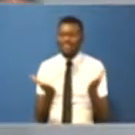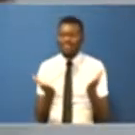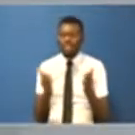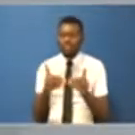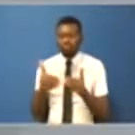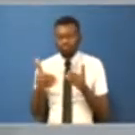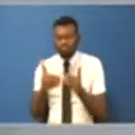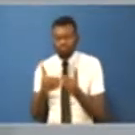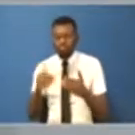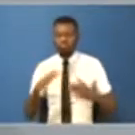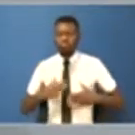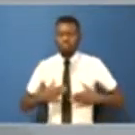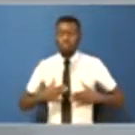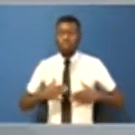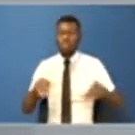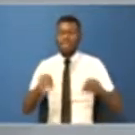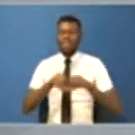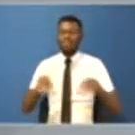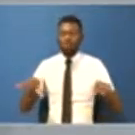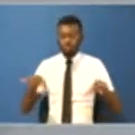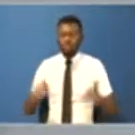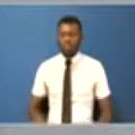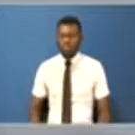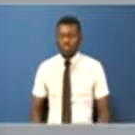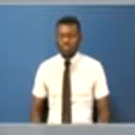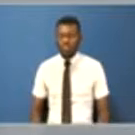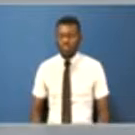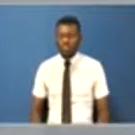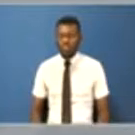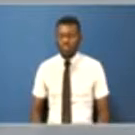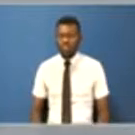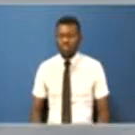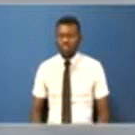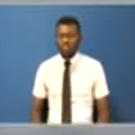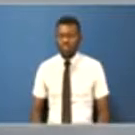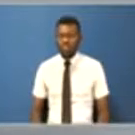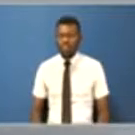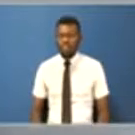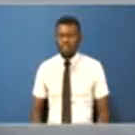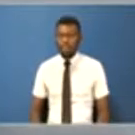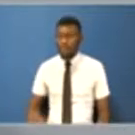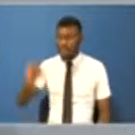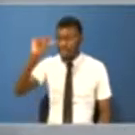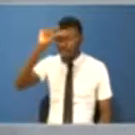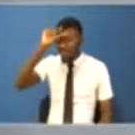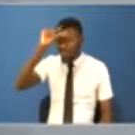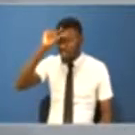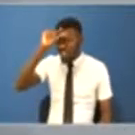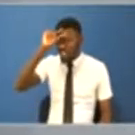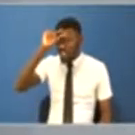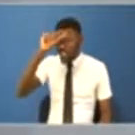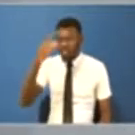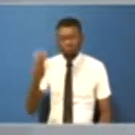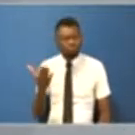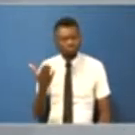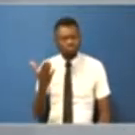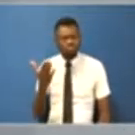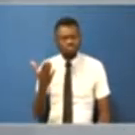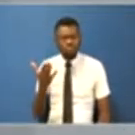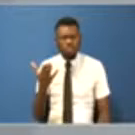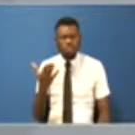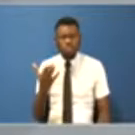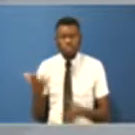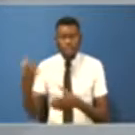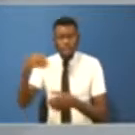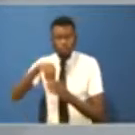to the people and that's why we have revolution so when we bring the government to come and actually get